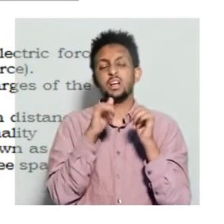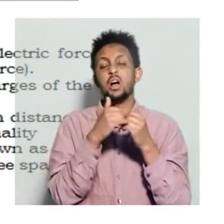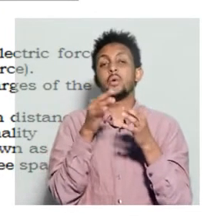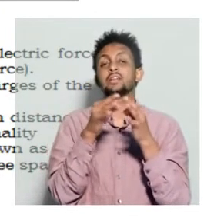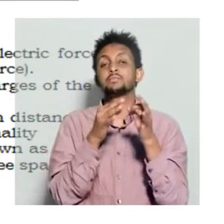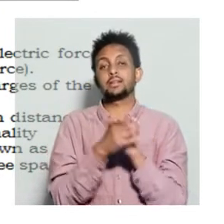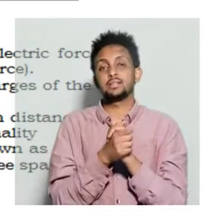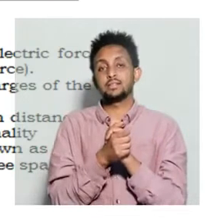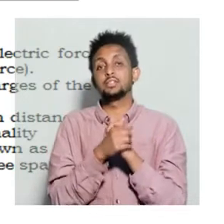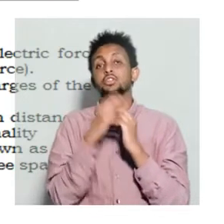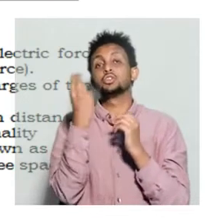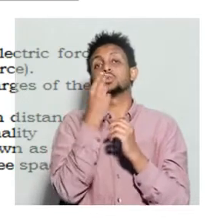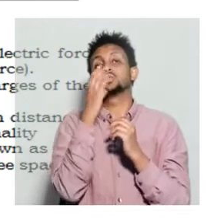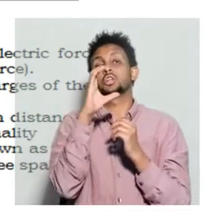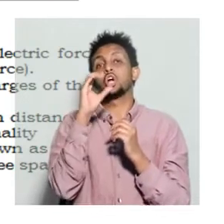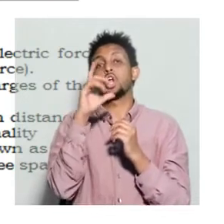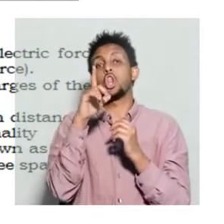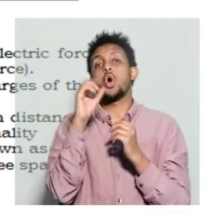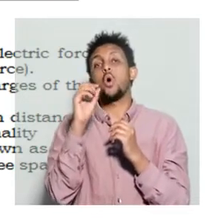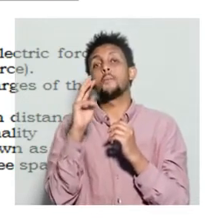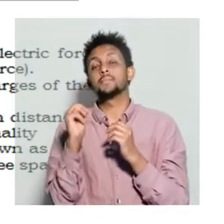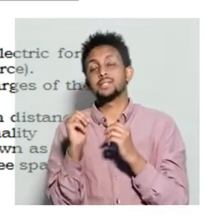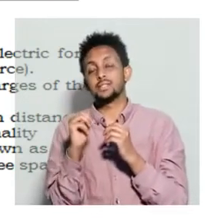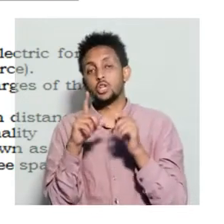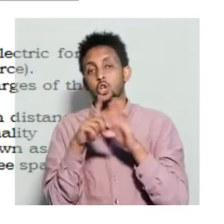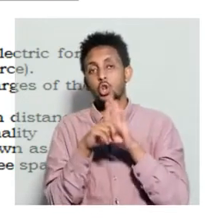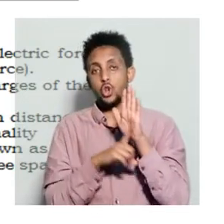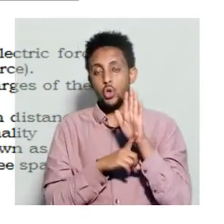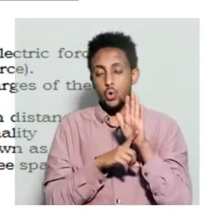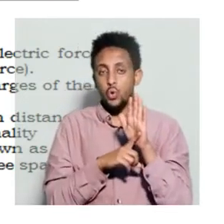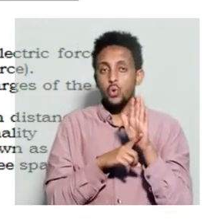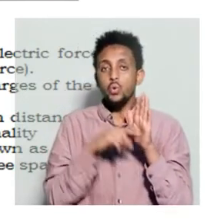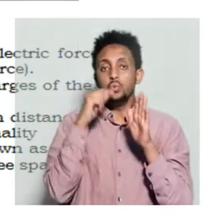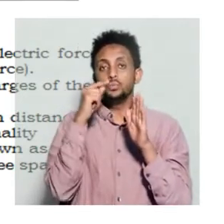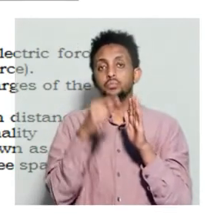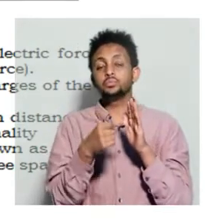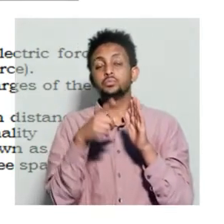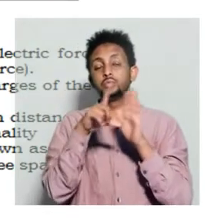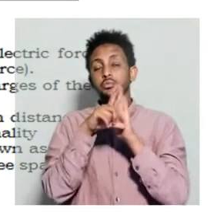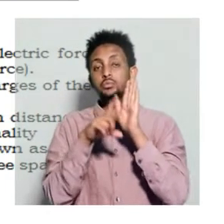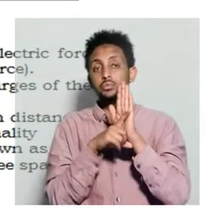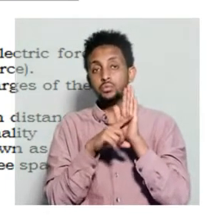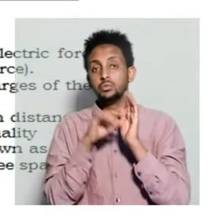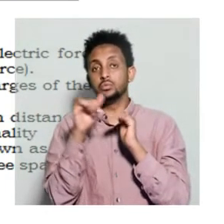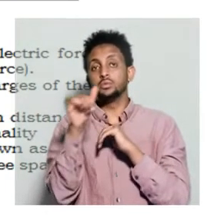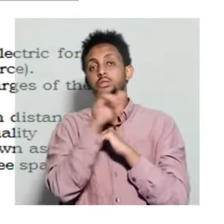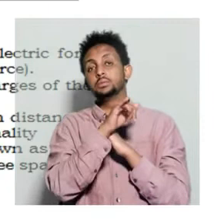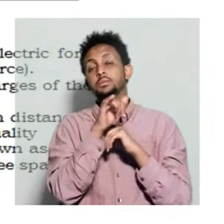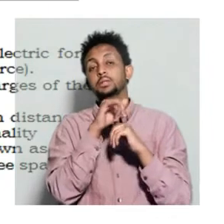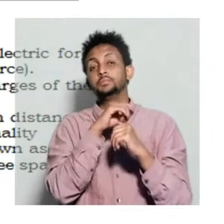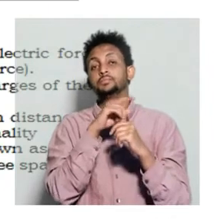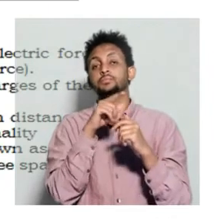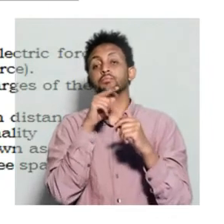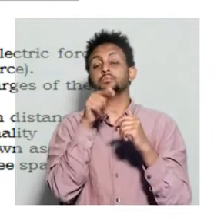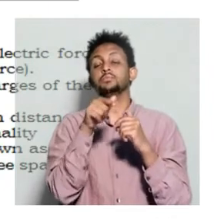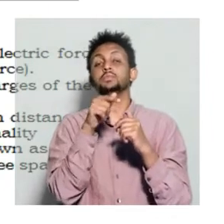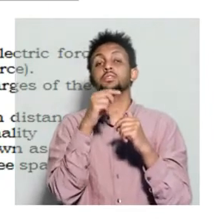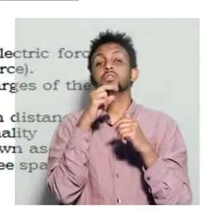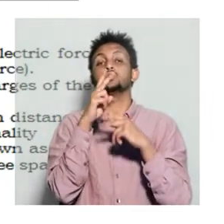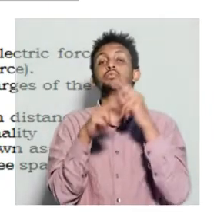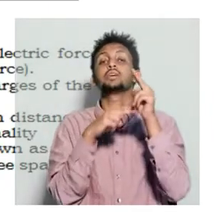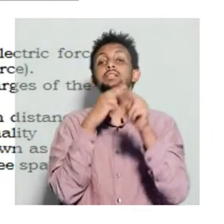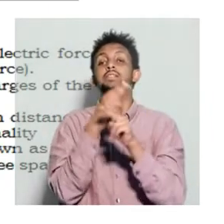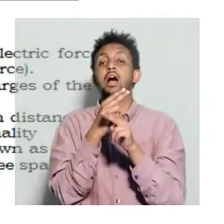can be expressed using Coulomb's law. Augustin de Coulomb proposed a law which is similar or analogous to that of